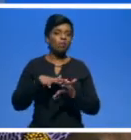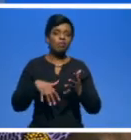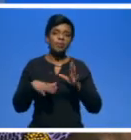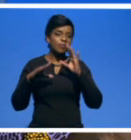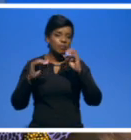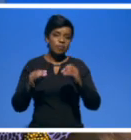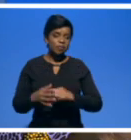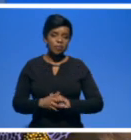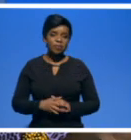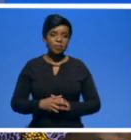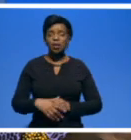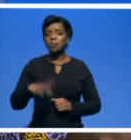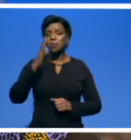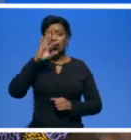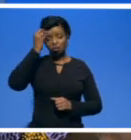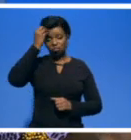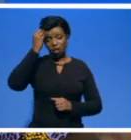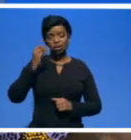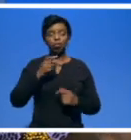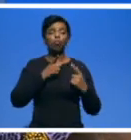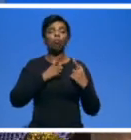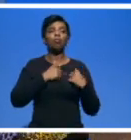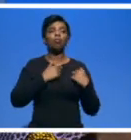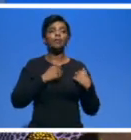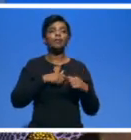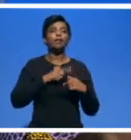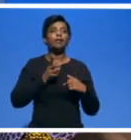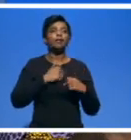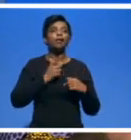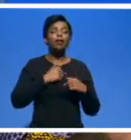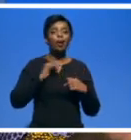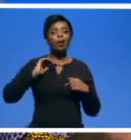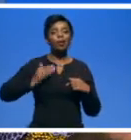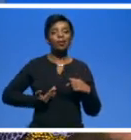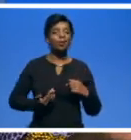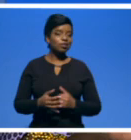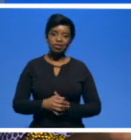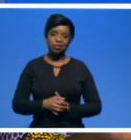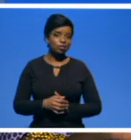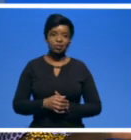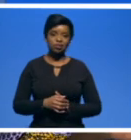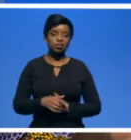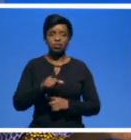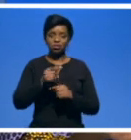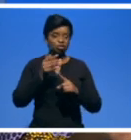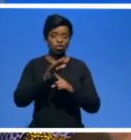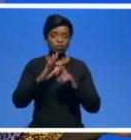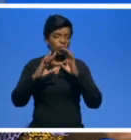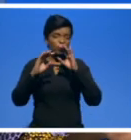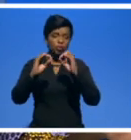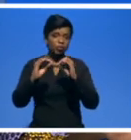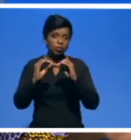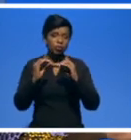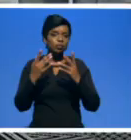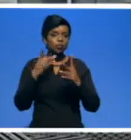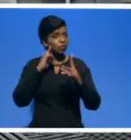interest tsabasadi at heart. They do not show any intentions to